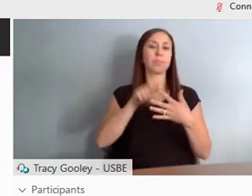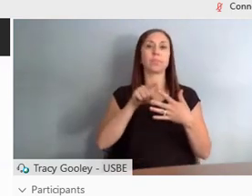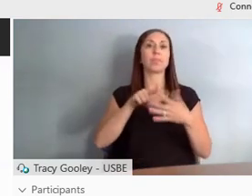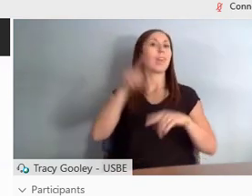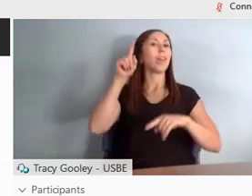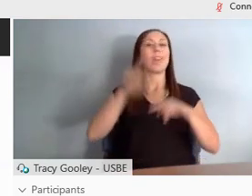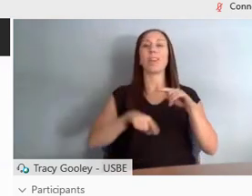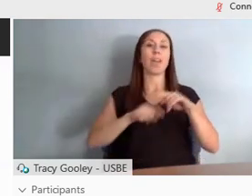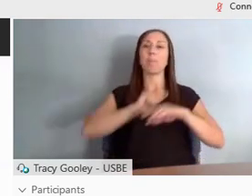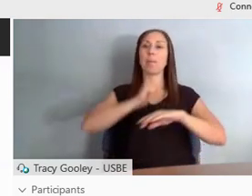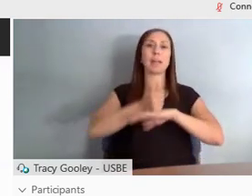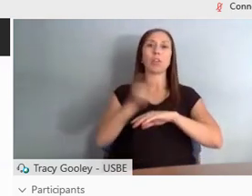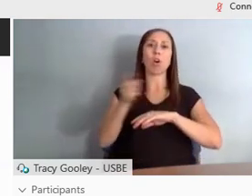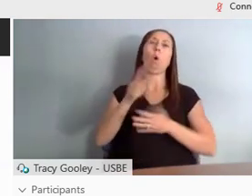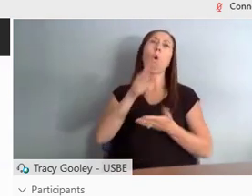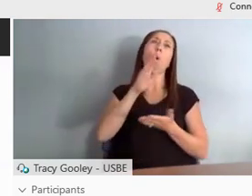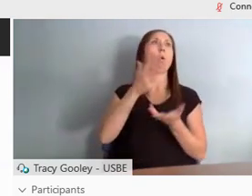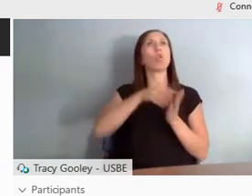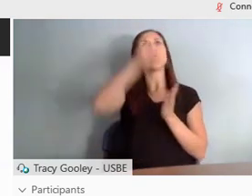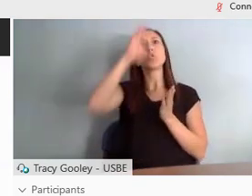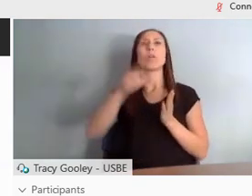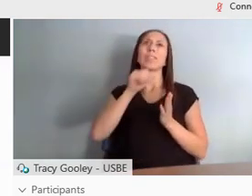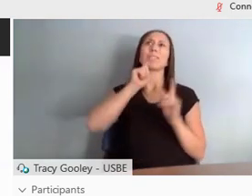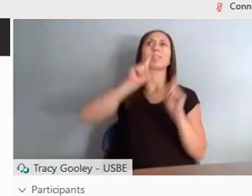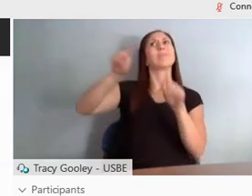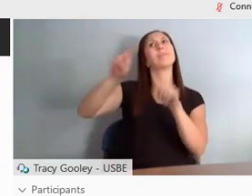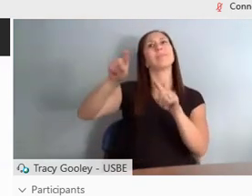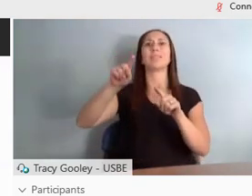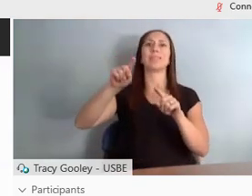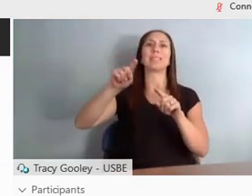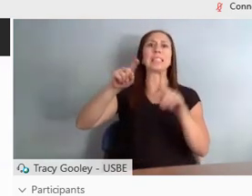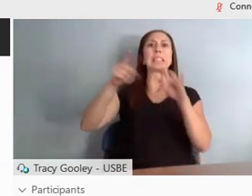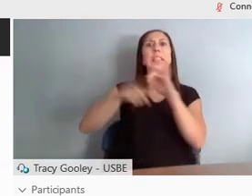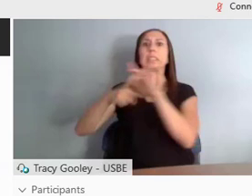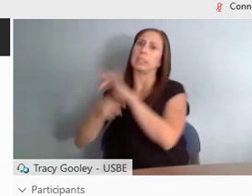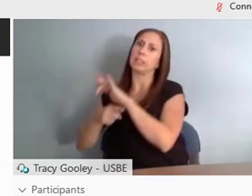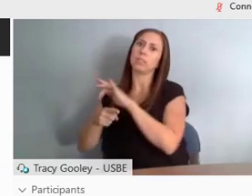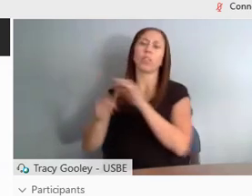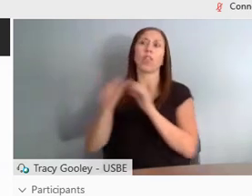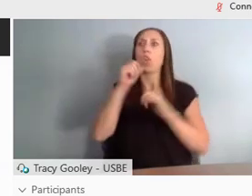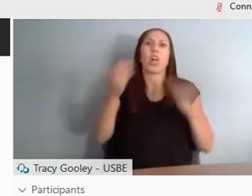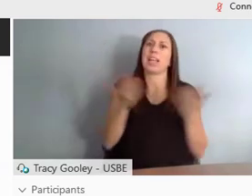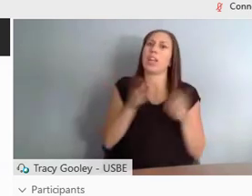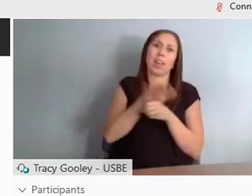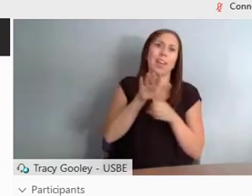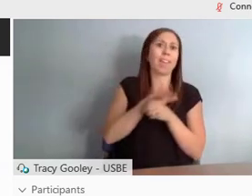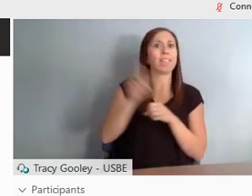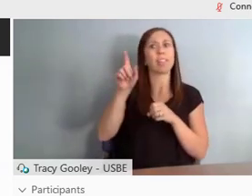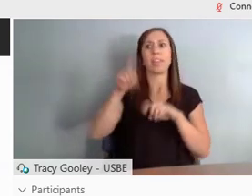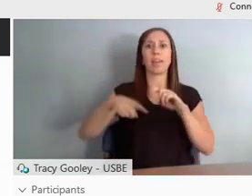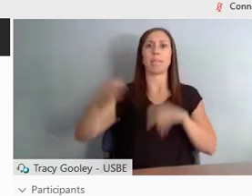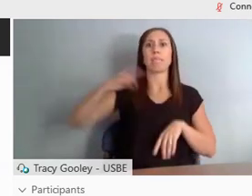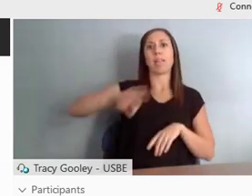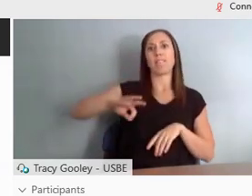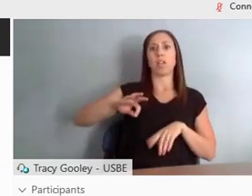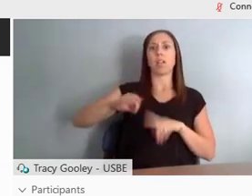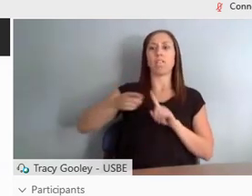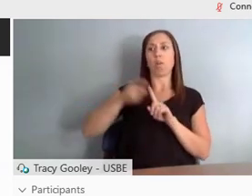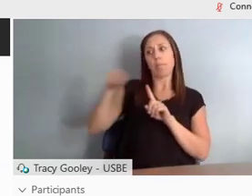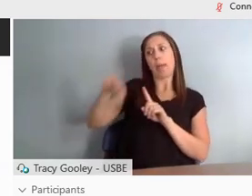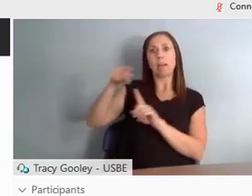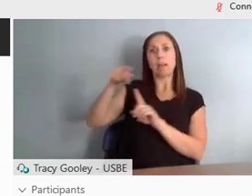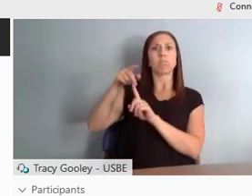poor attendance in school, so they really need an alternate path because they're not here enough to get benefit out of the